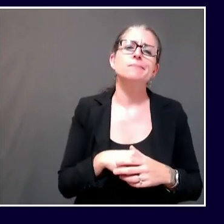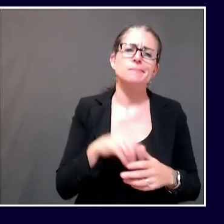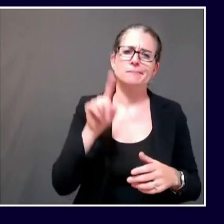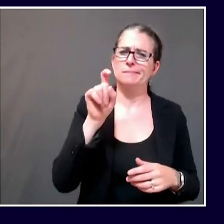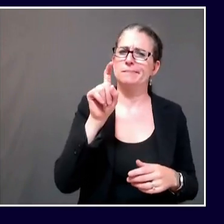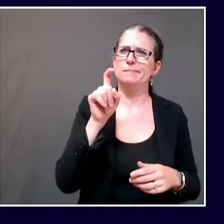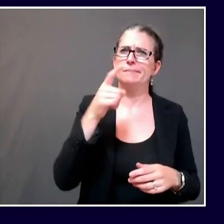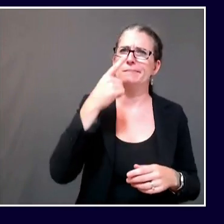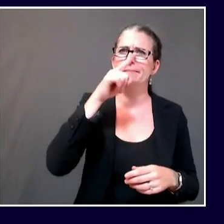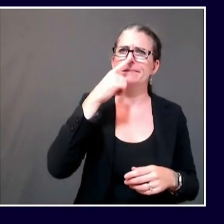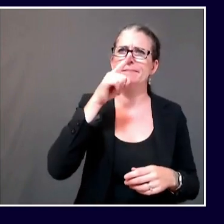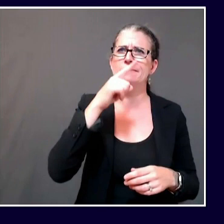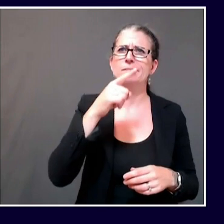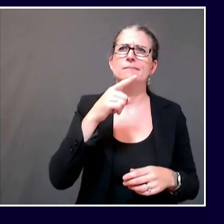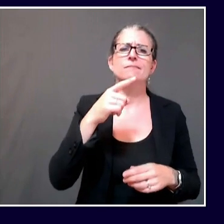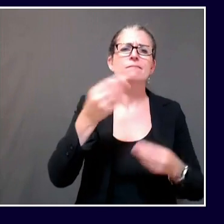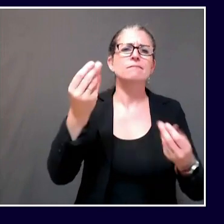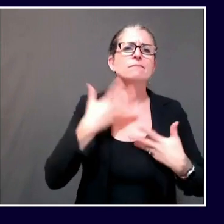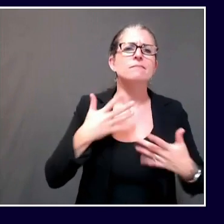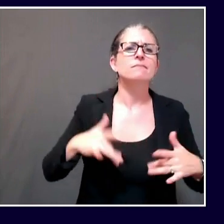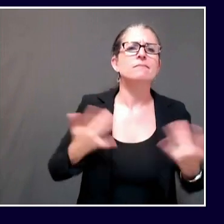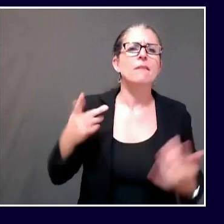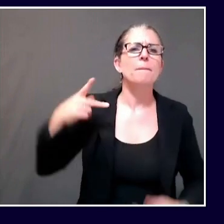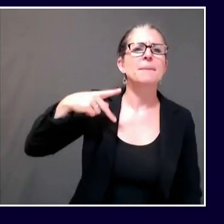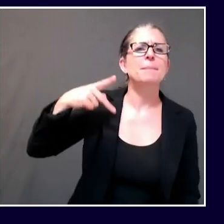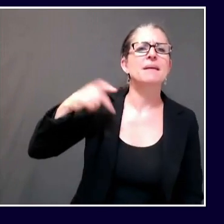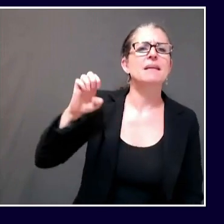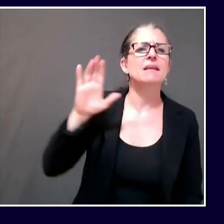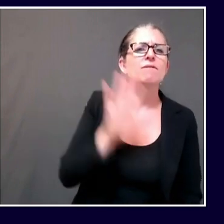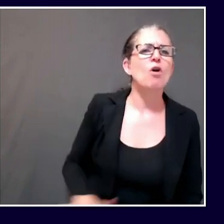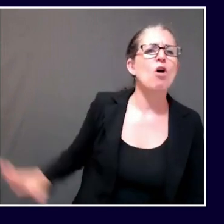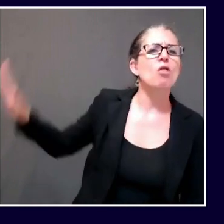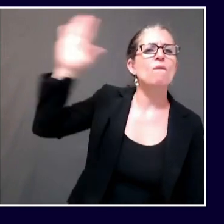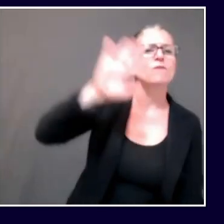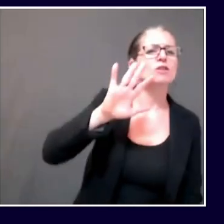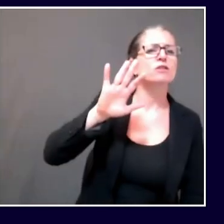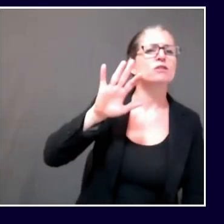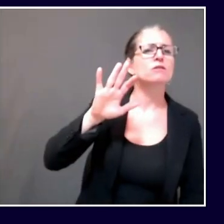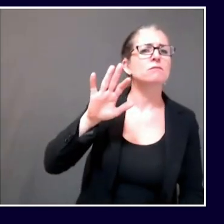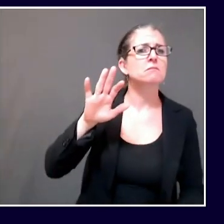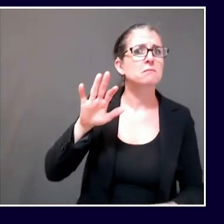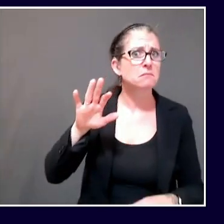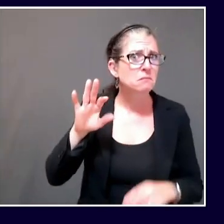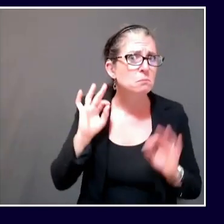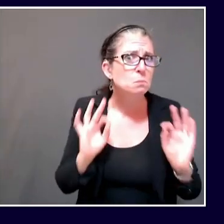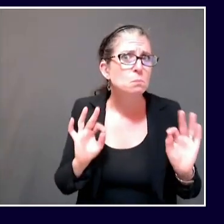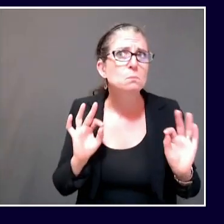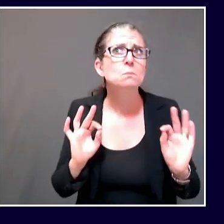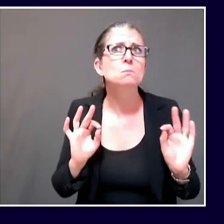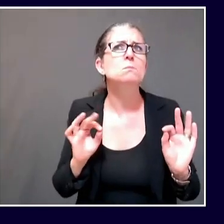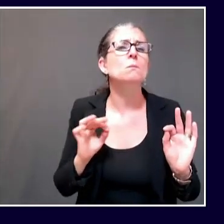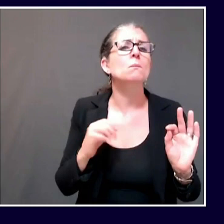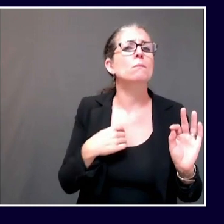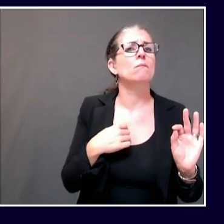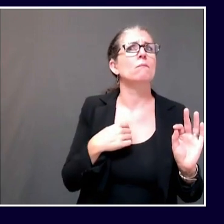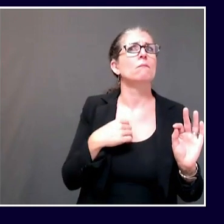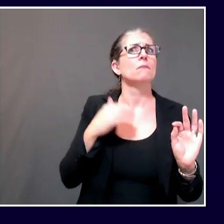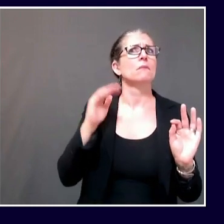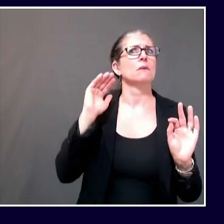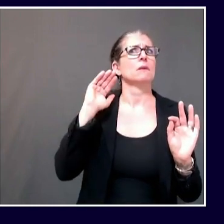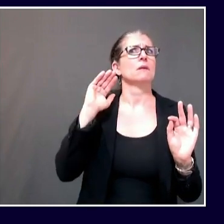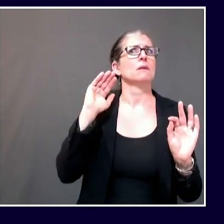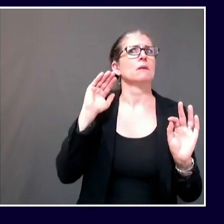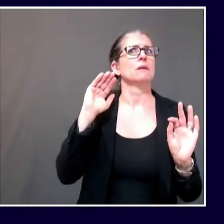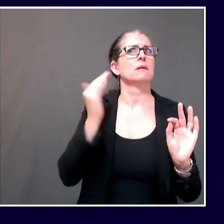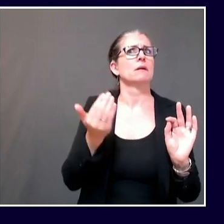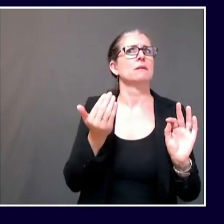PPE situation in Maine and how we're doing? To my understanding that we don't expect to need another shipment from the national